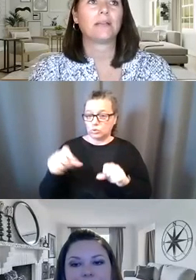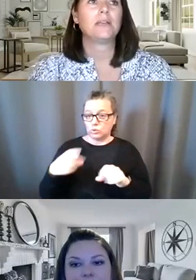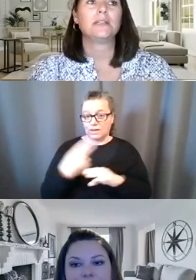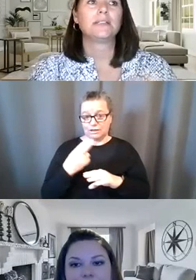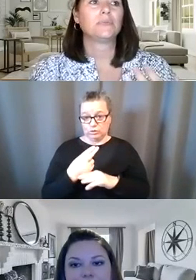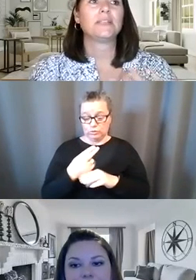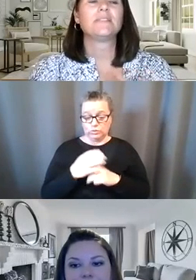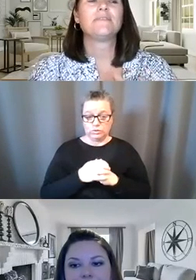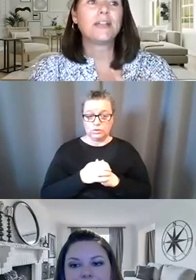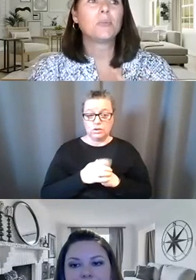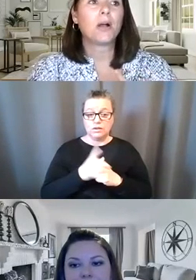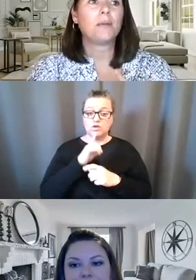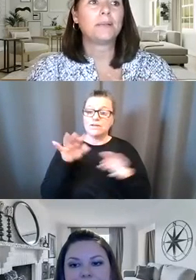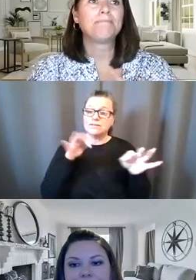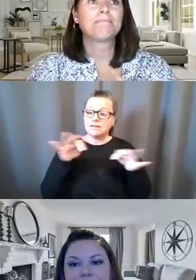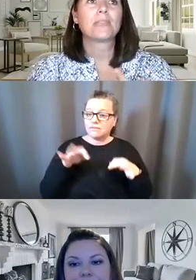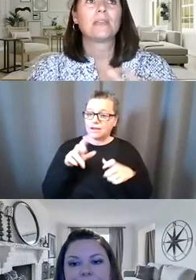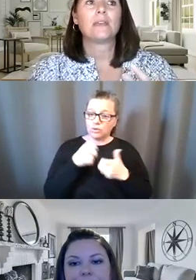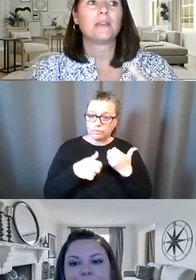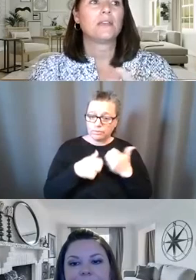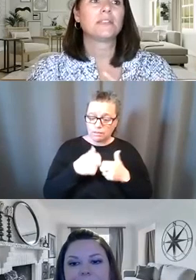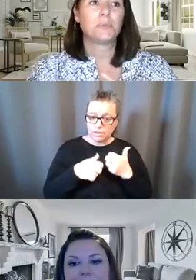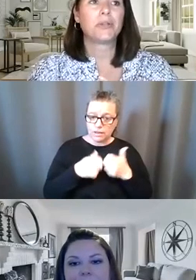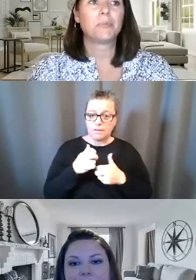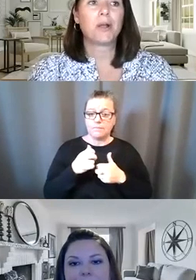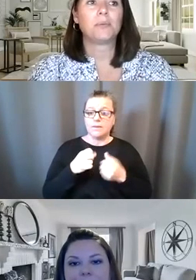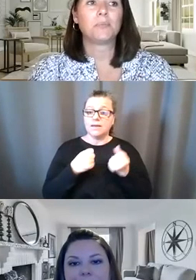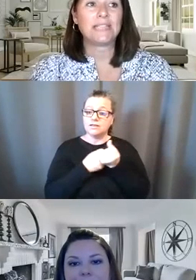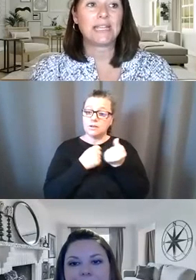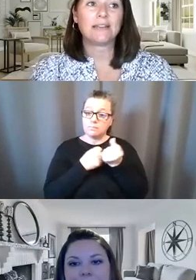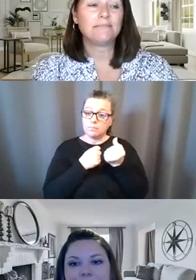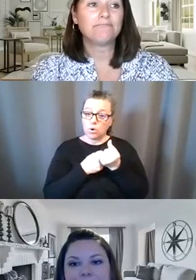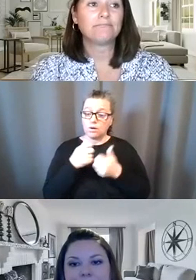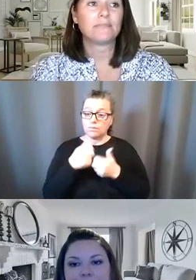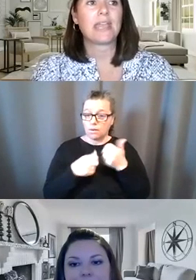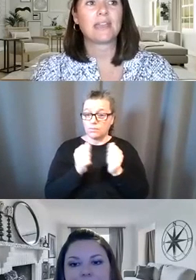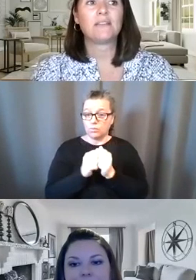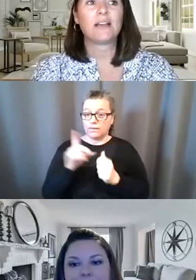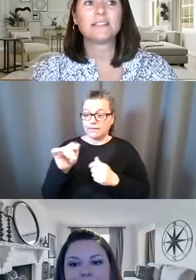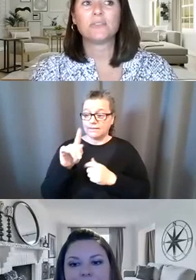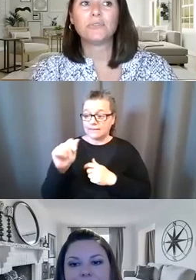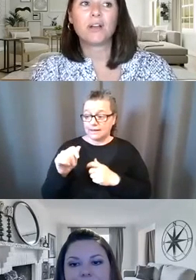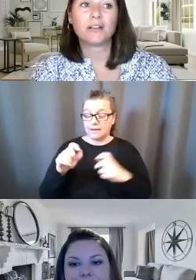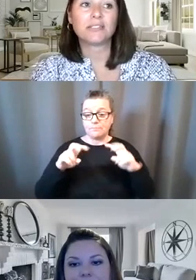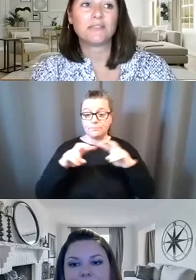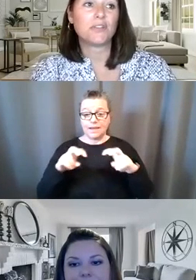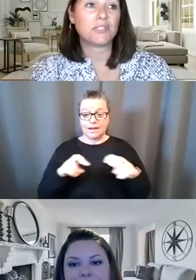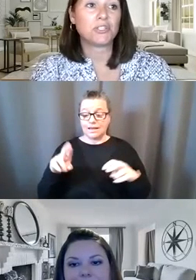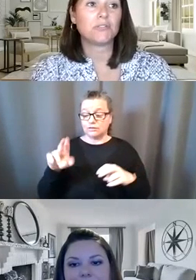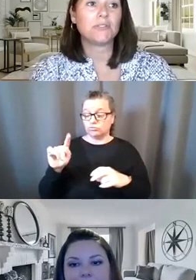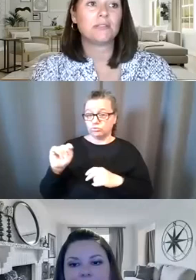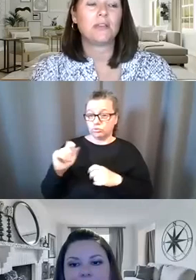following. So really define your problem, support your problem with data, analyze the root causes of